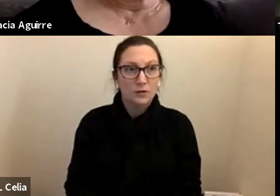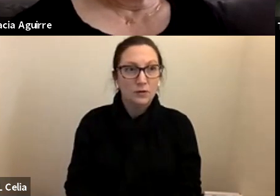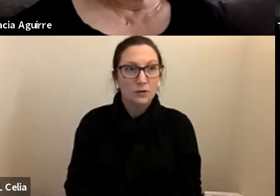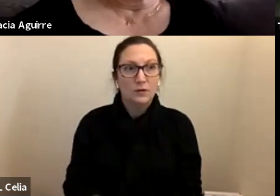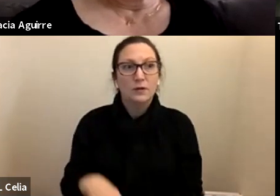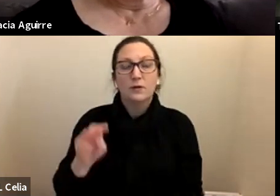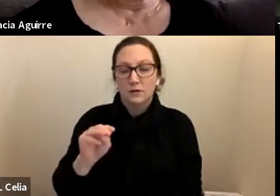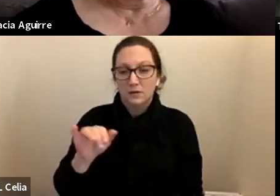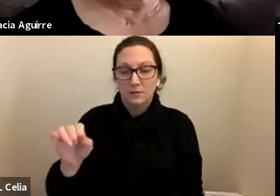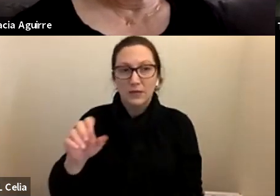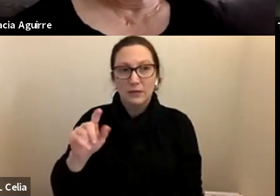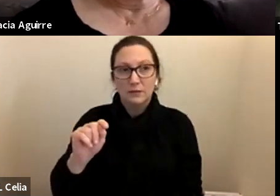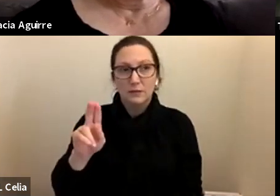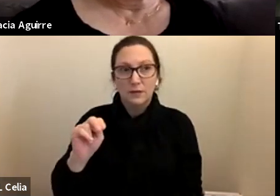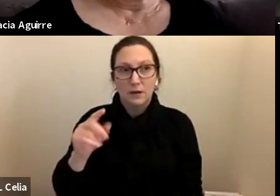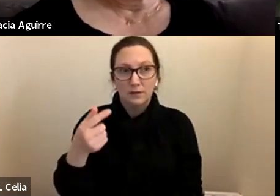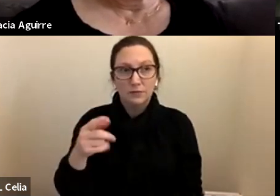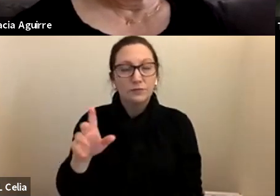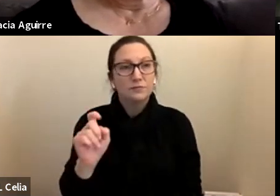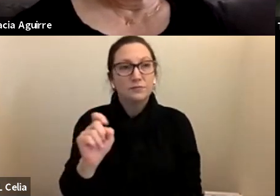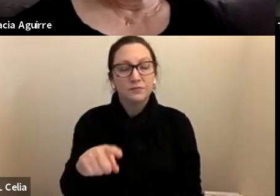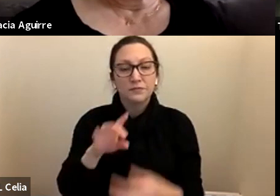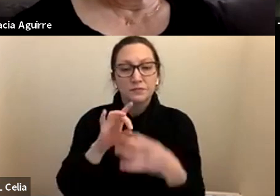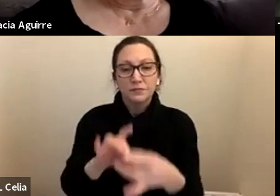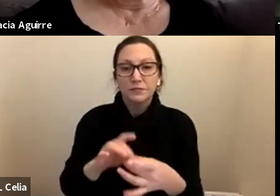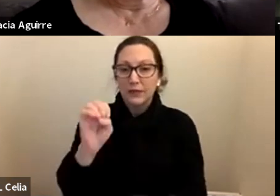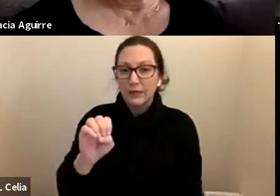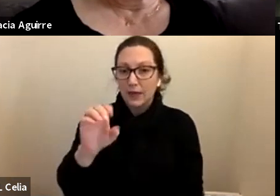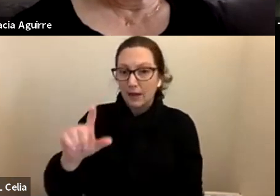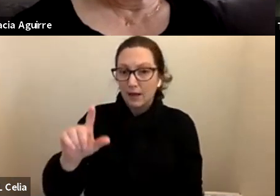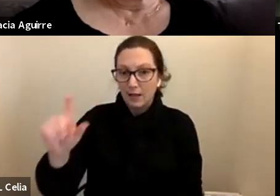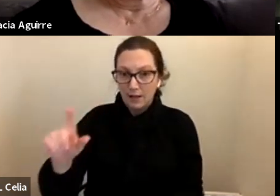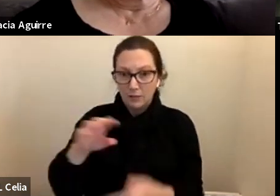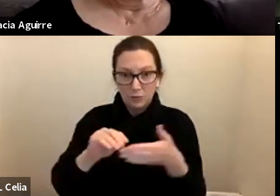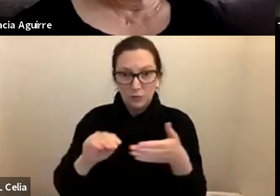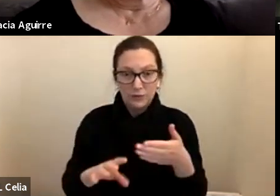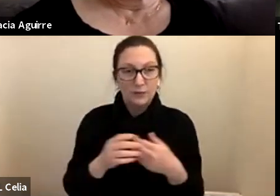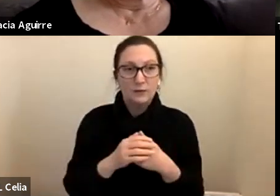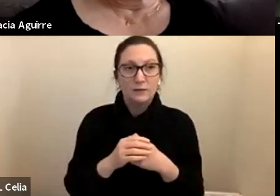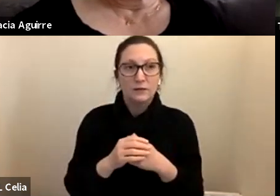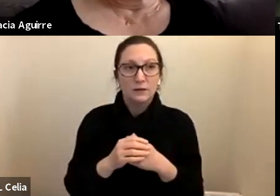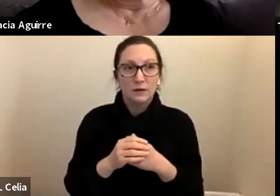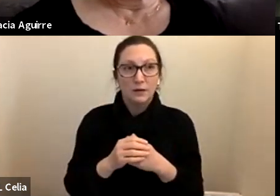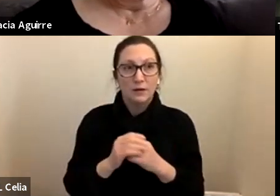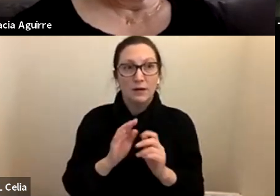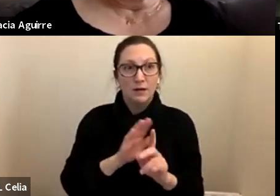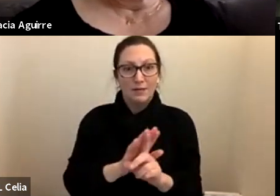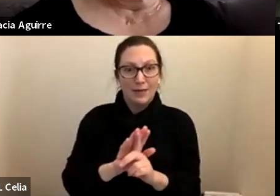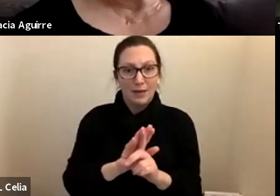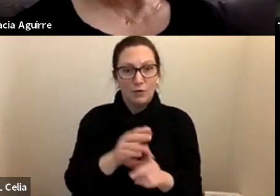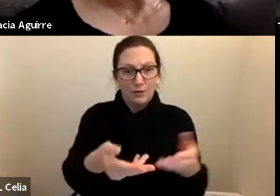One of my questions is about the English learners whose invitations more than